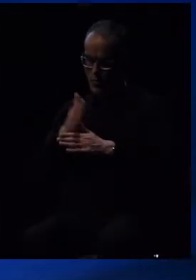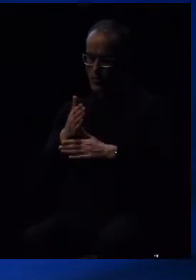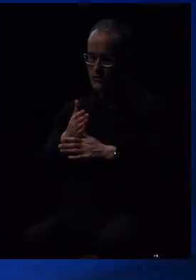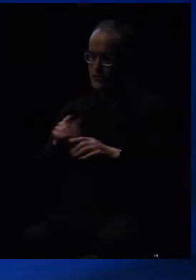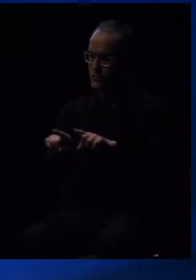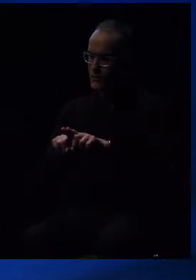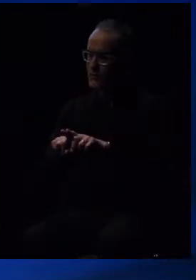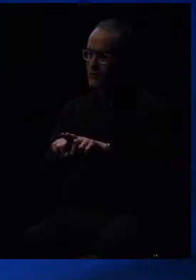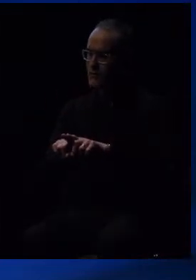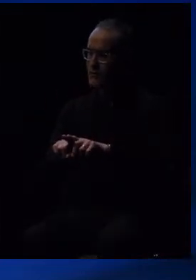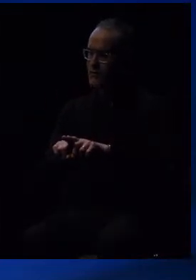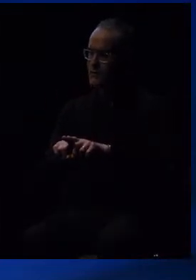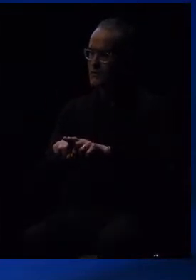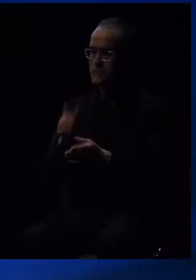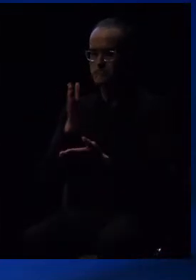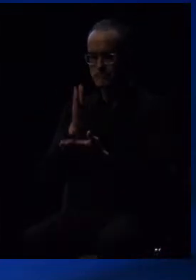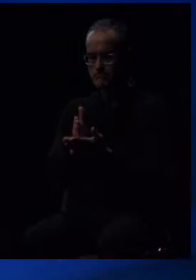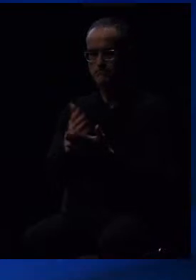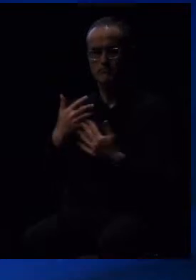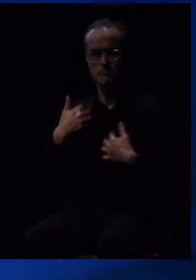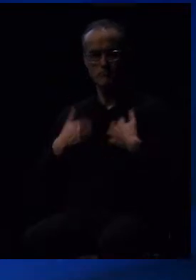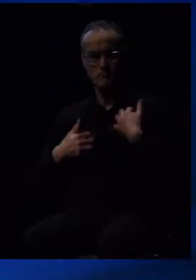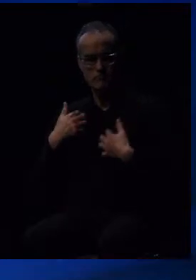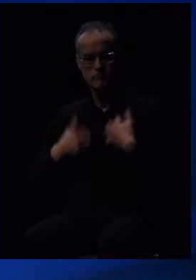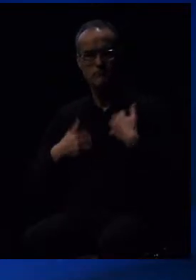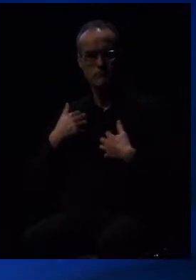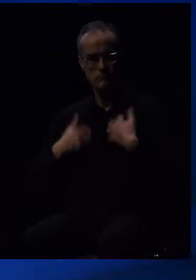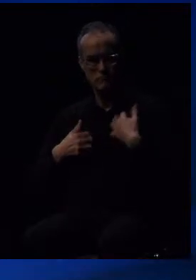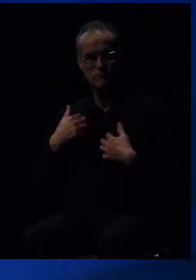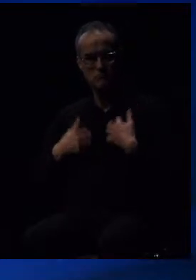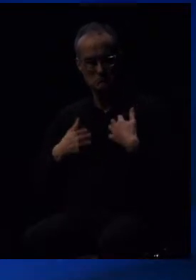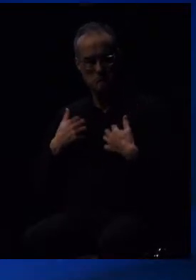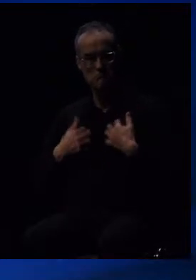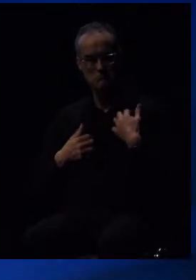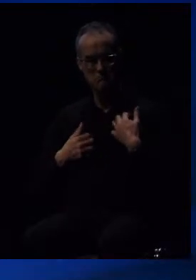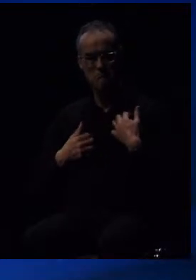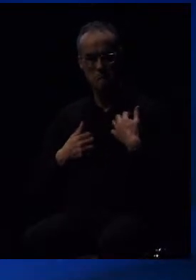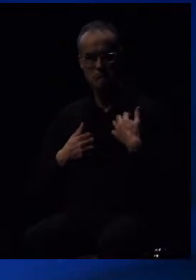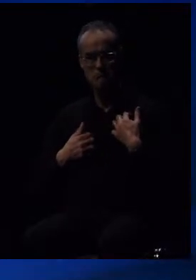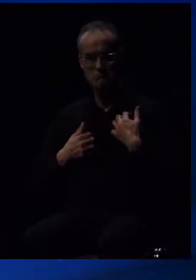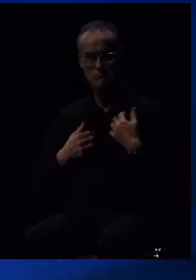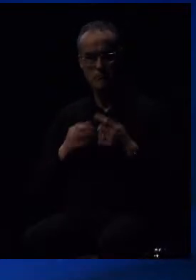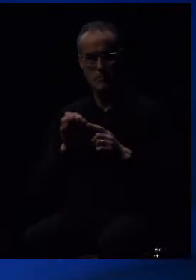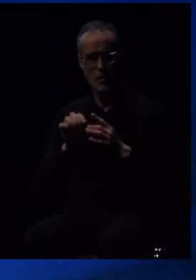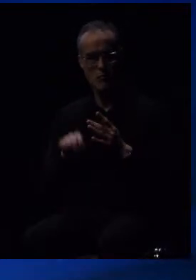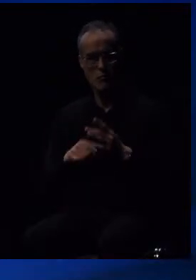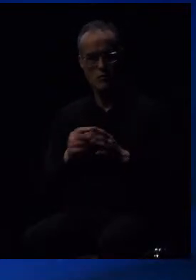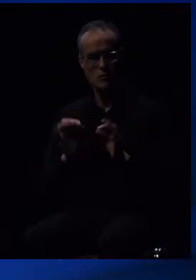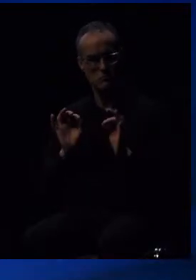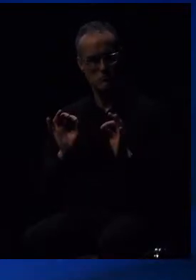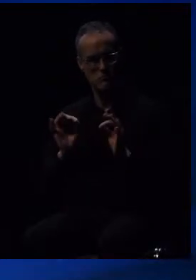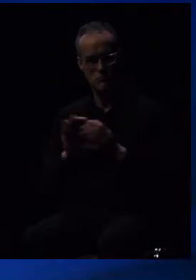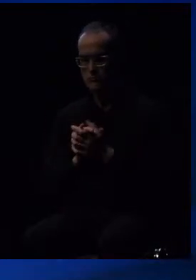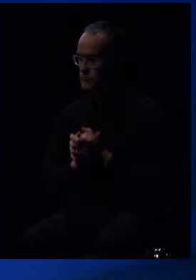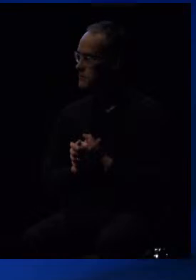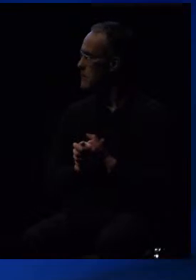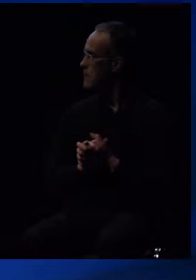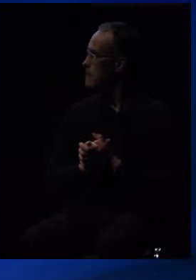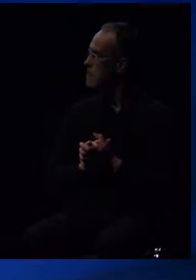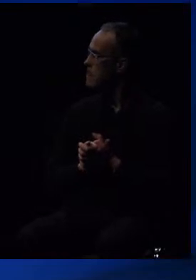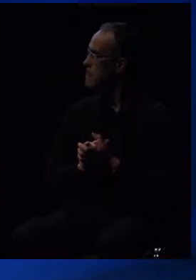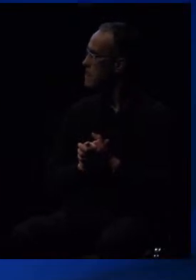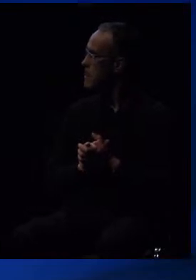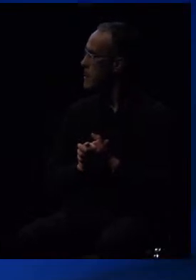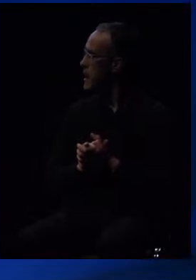really interesting. Project. Interesting, yeah, project. Yeah, yes. the image is superb.